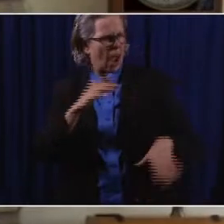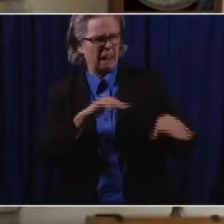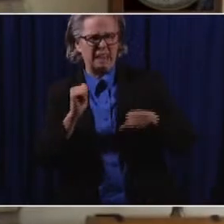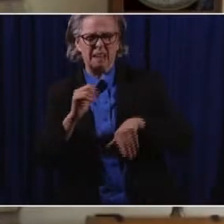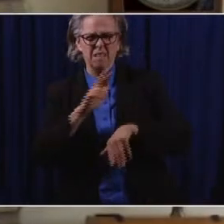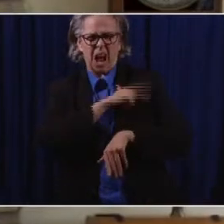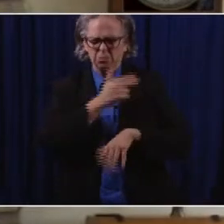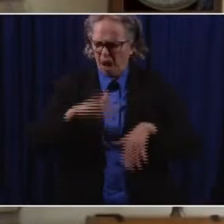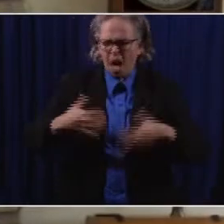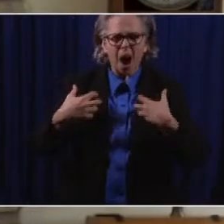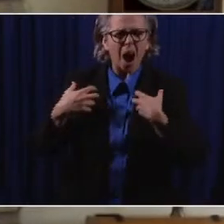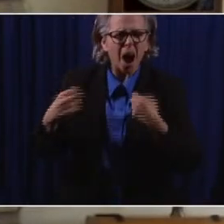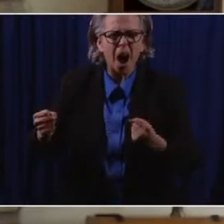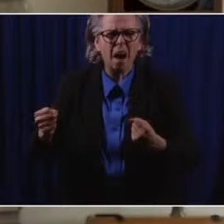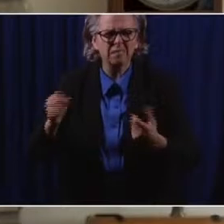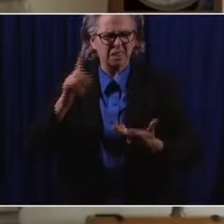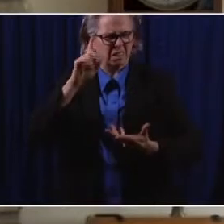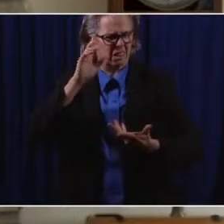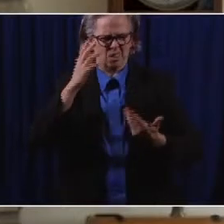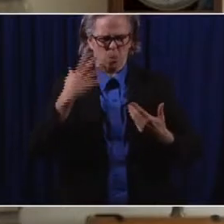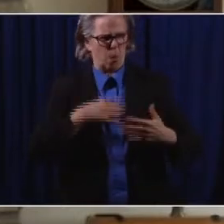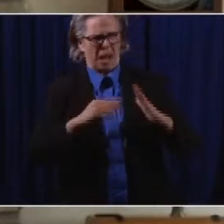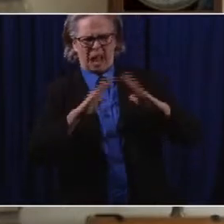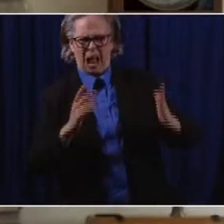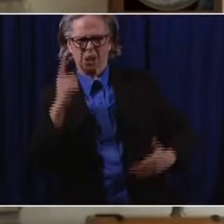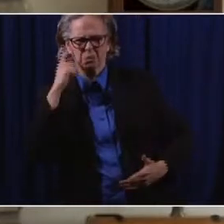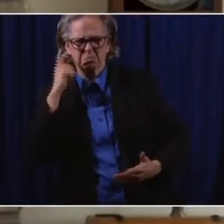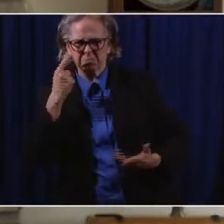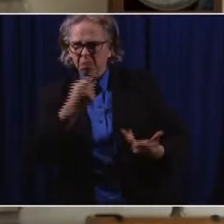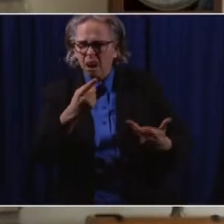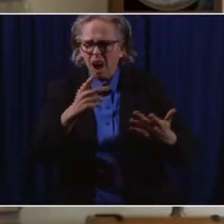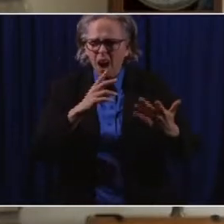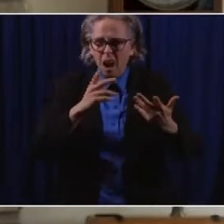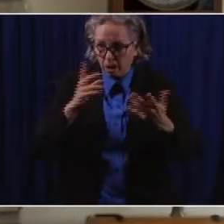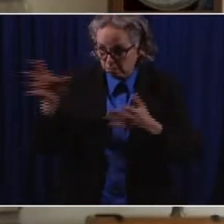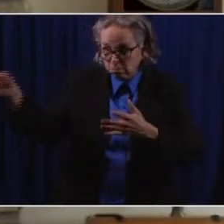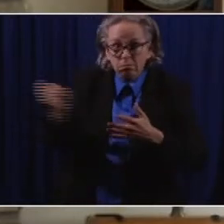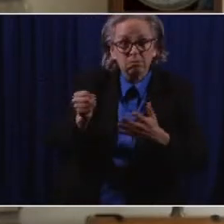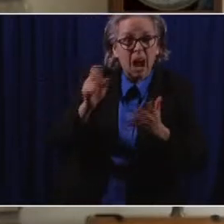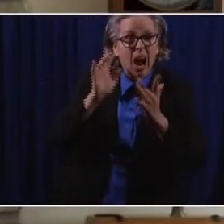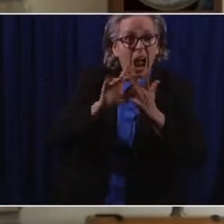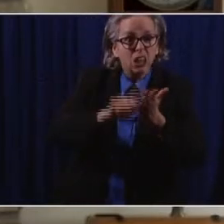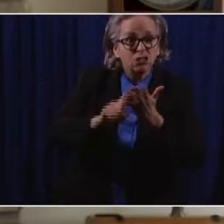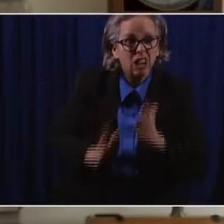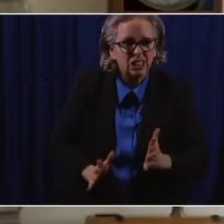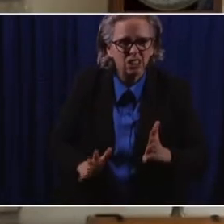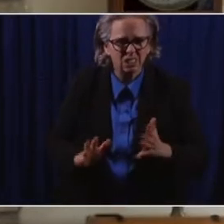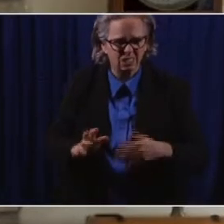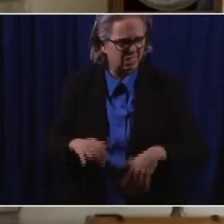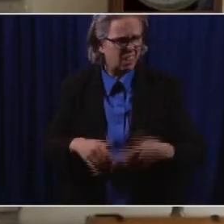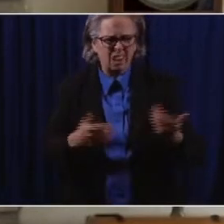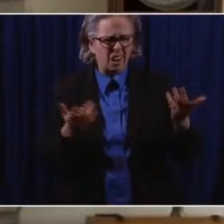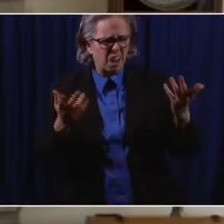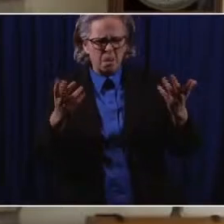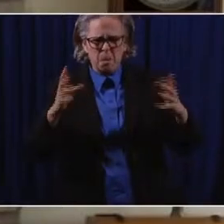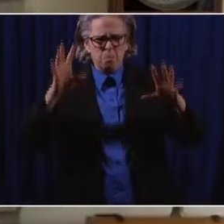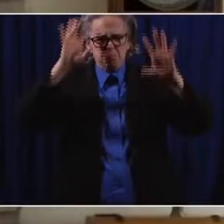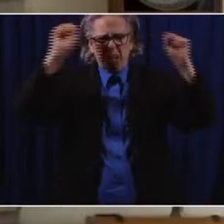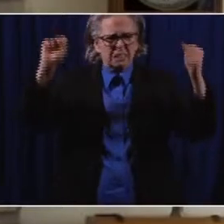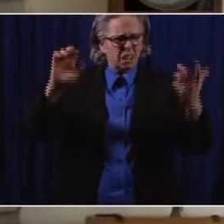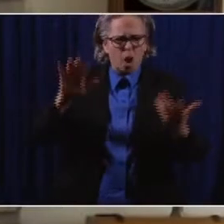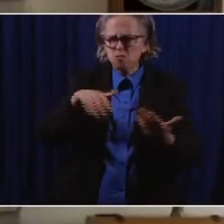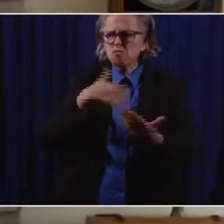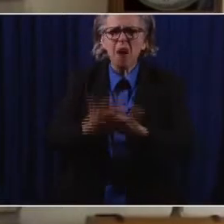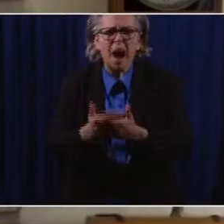Should the White House be contact tracing? Should the president have taken his mask off on the White House balcony yesterday